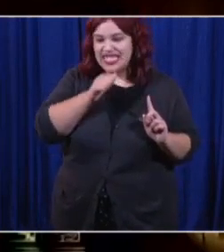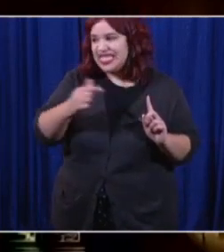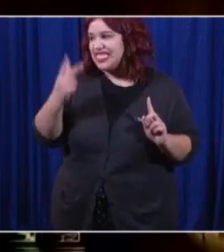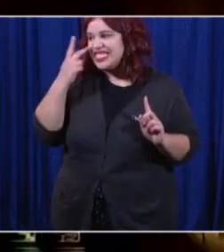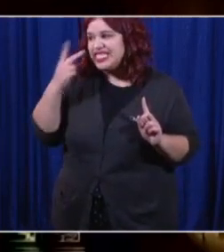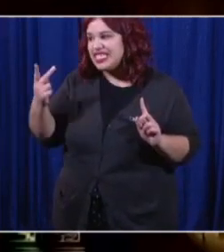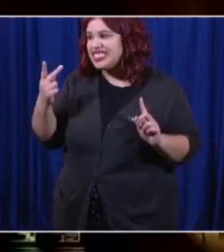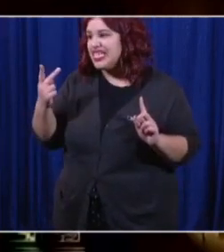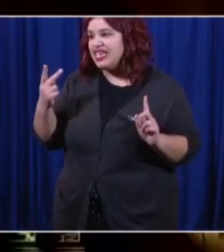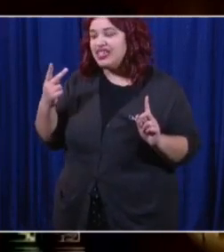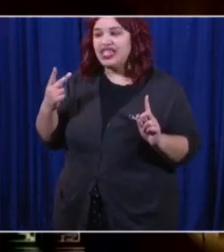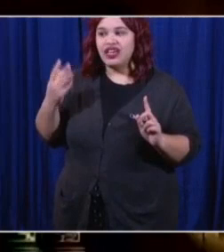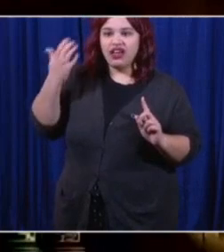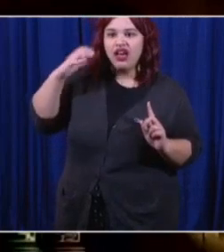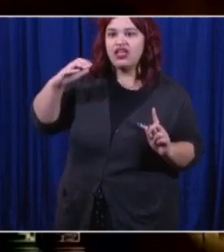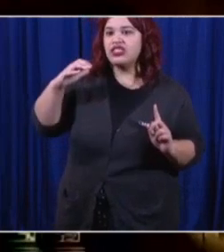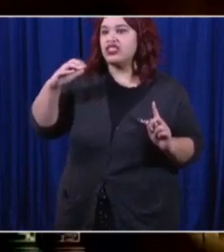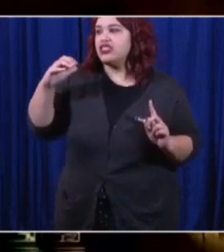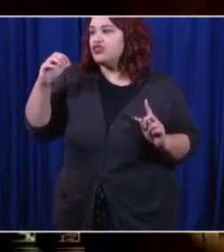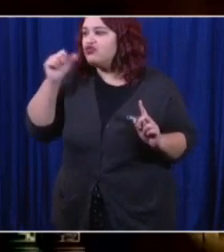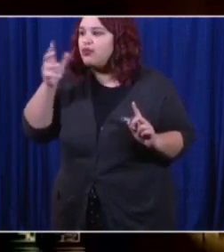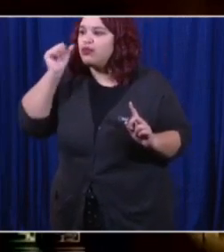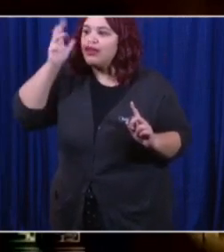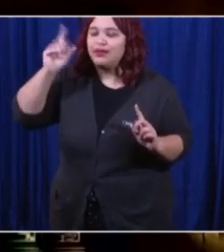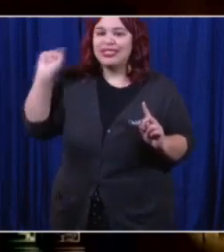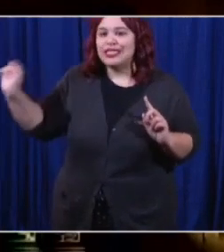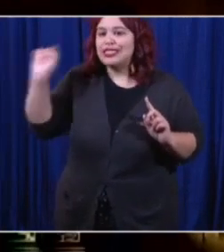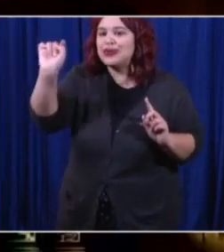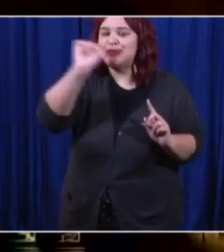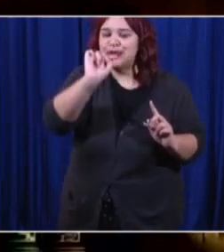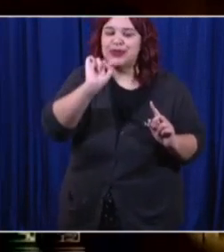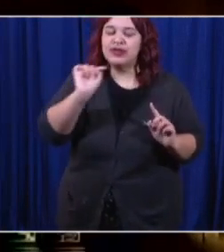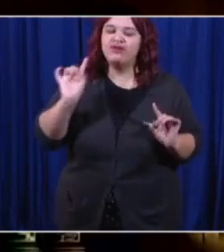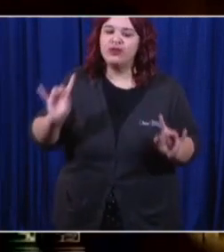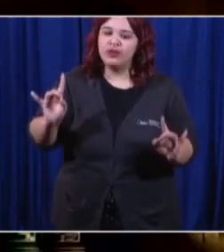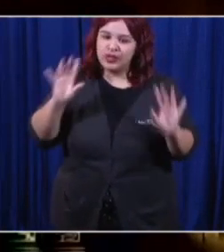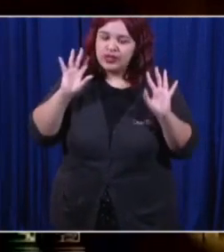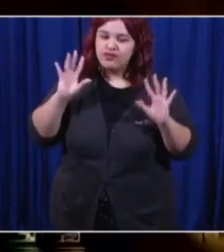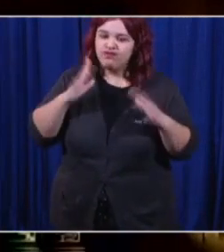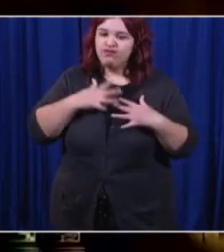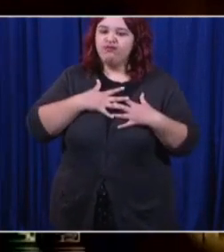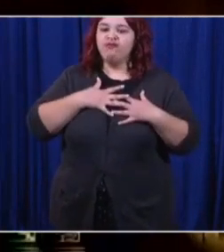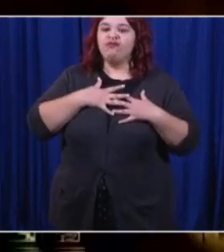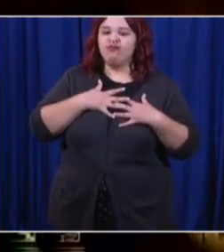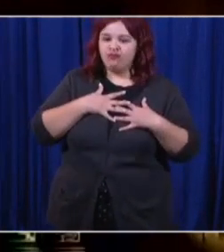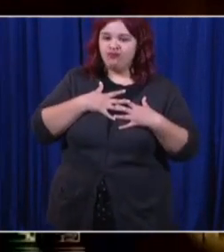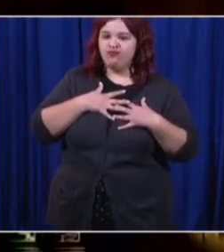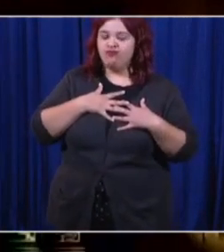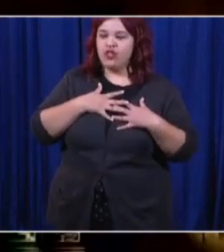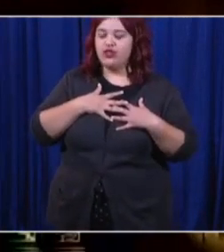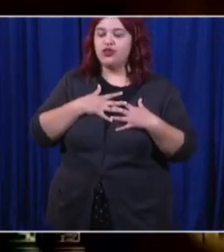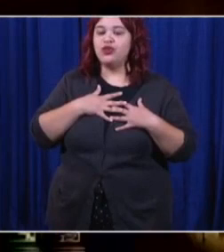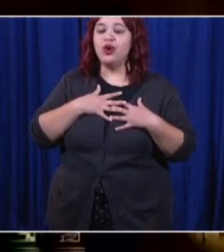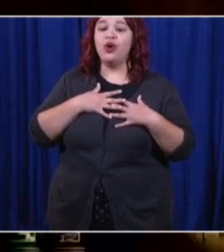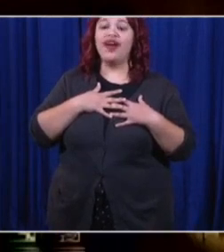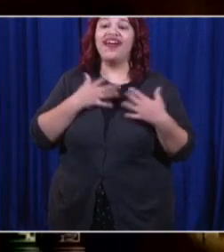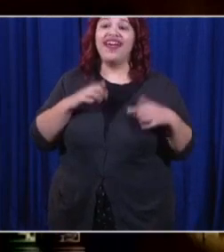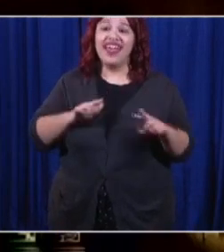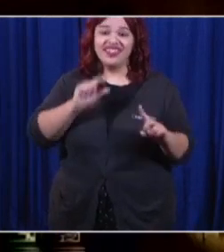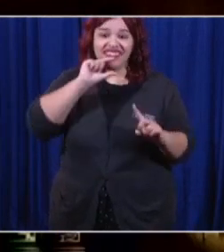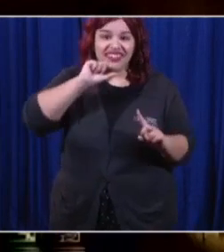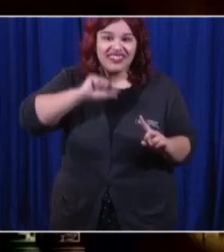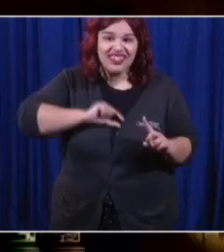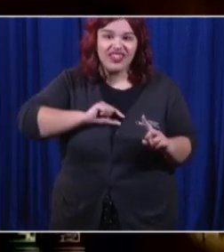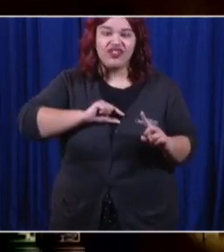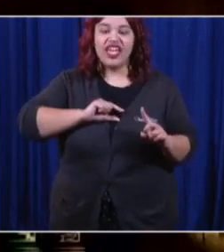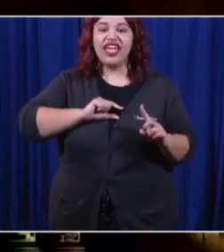moving forward with Thanksgiving and then the December holiday season, it's going to have to be a priority for people to realize that there are